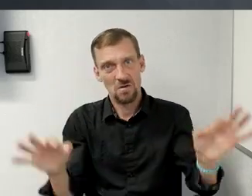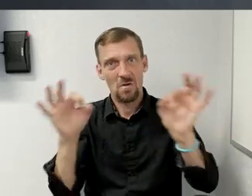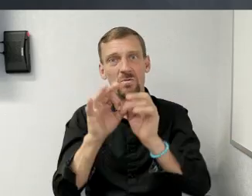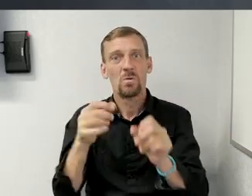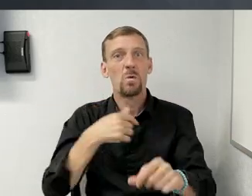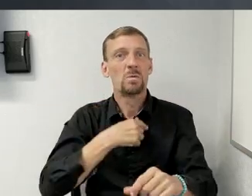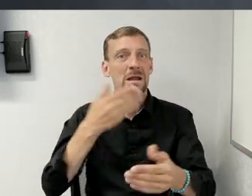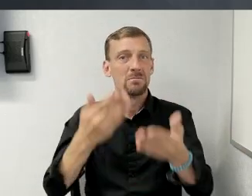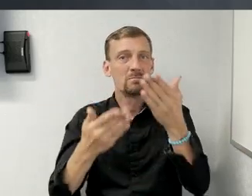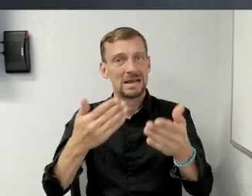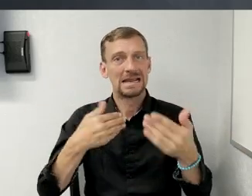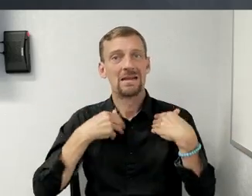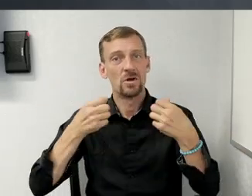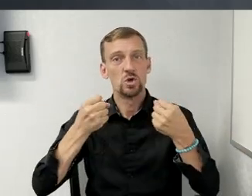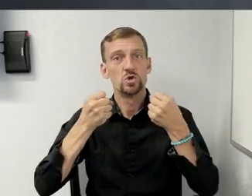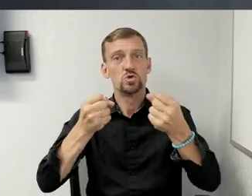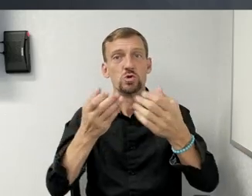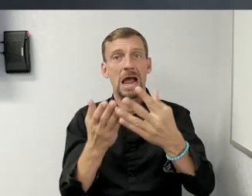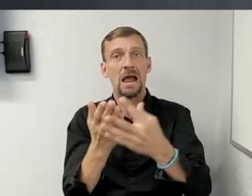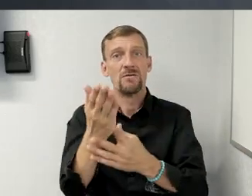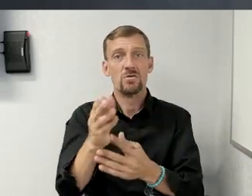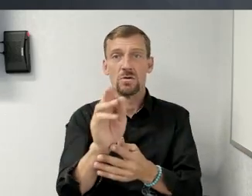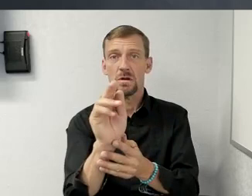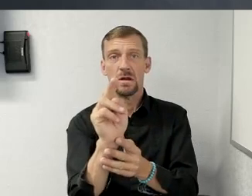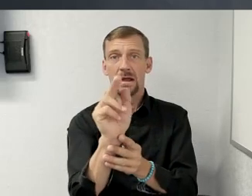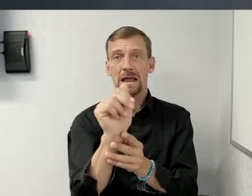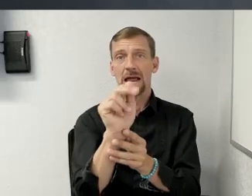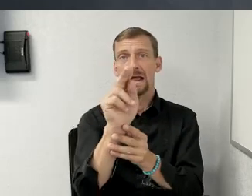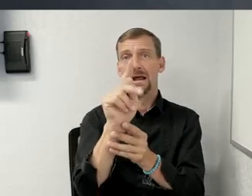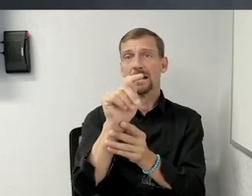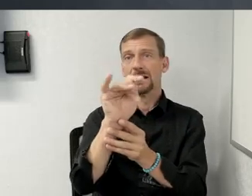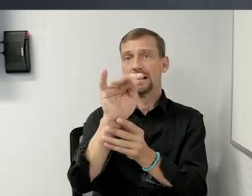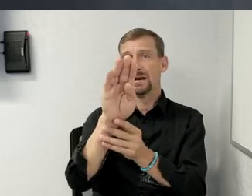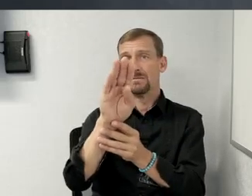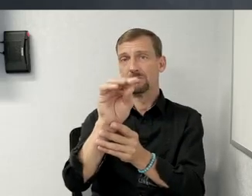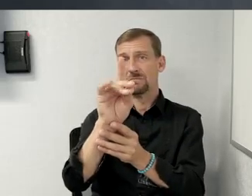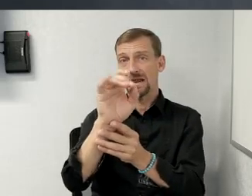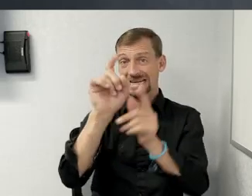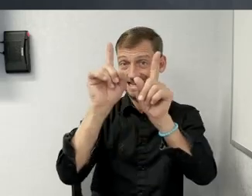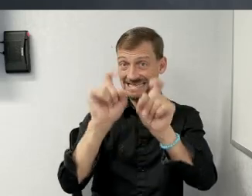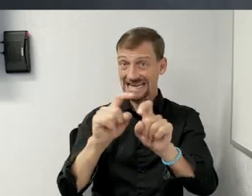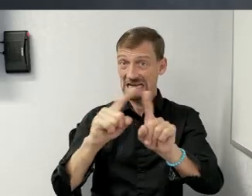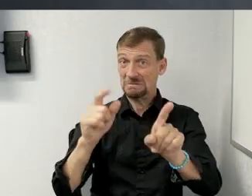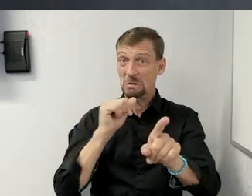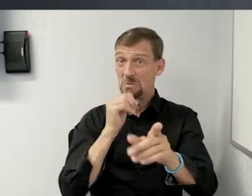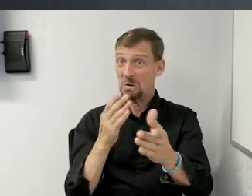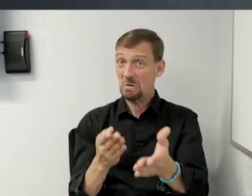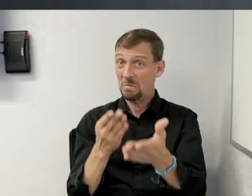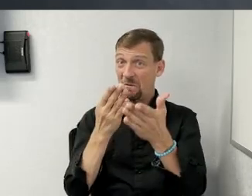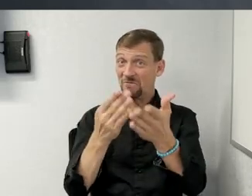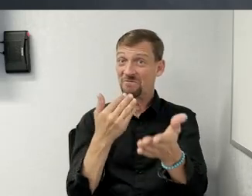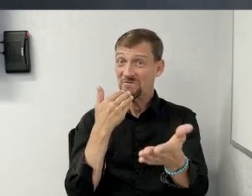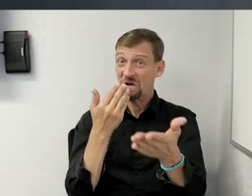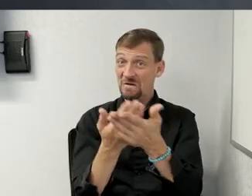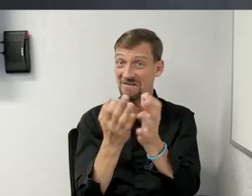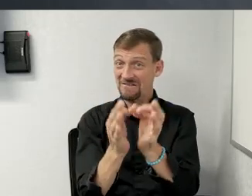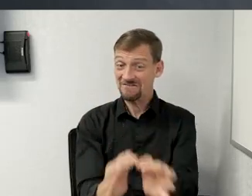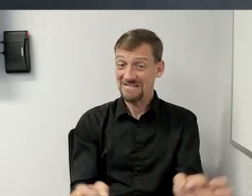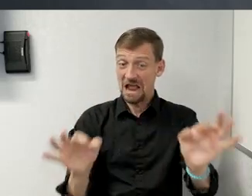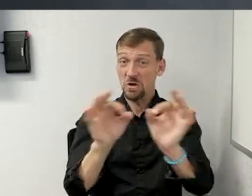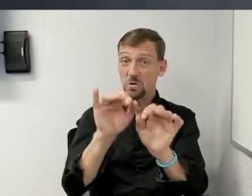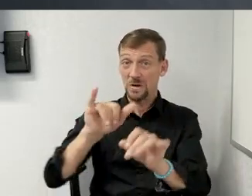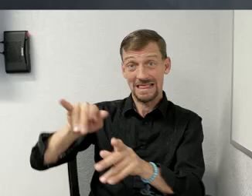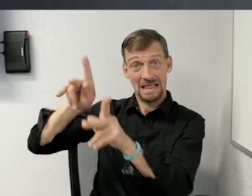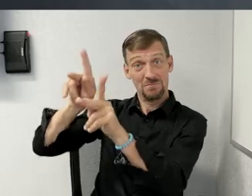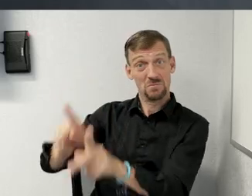do a drive-through antibody test. Again, doesn't provide really any value to that individual other